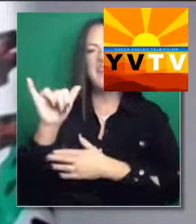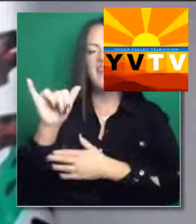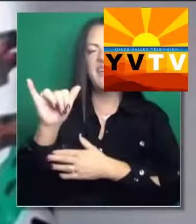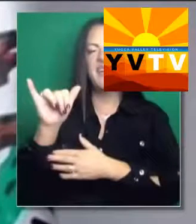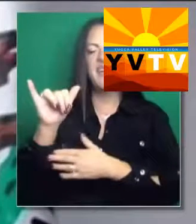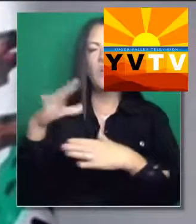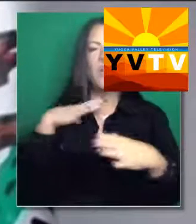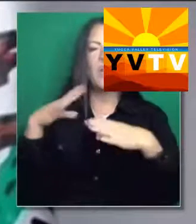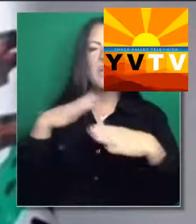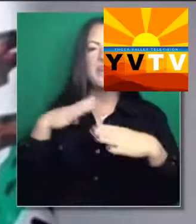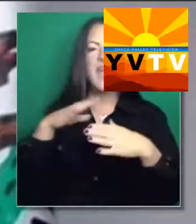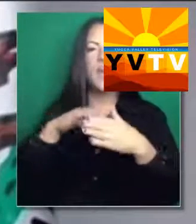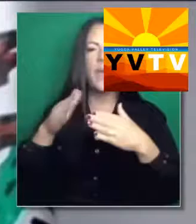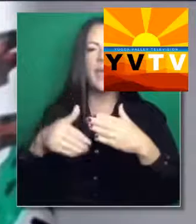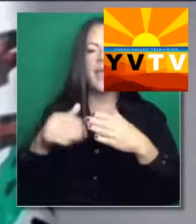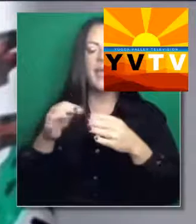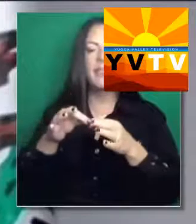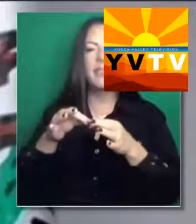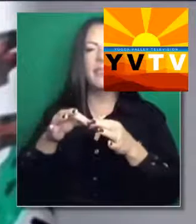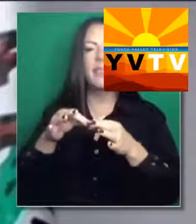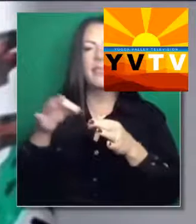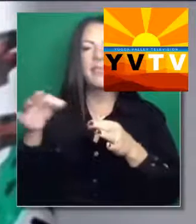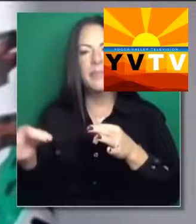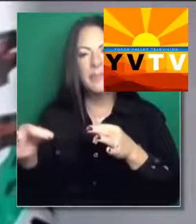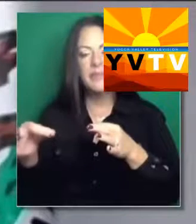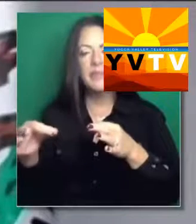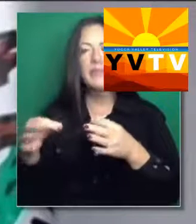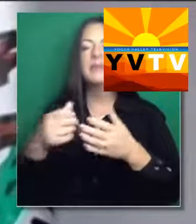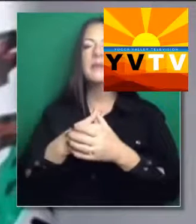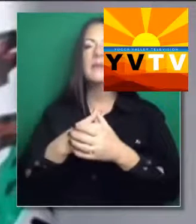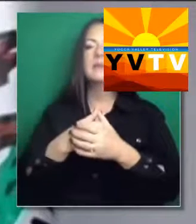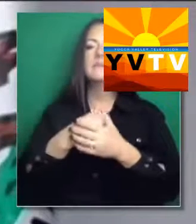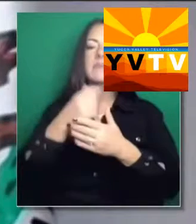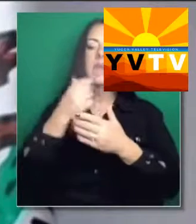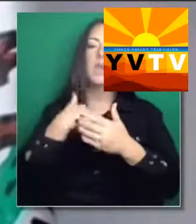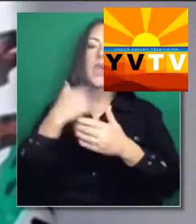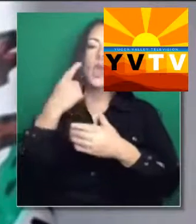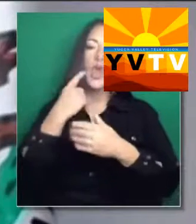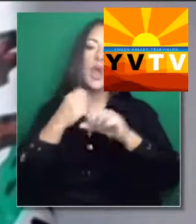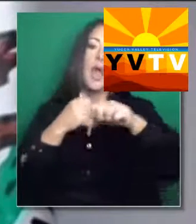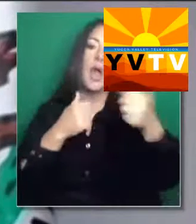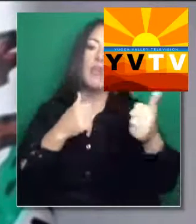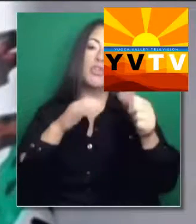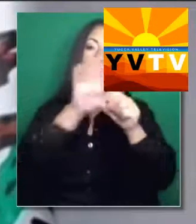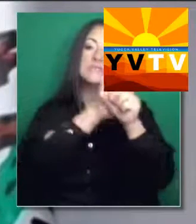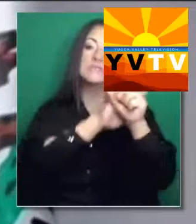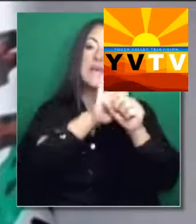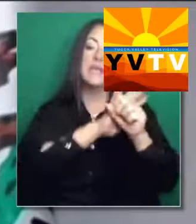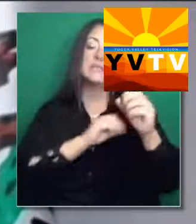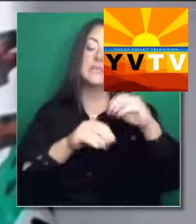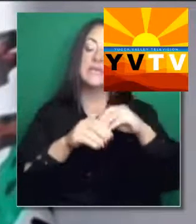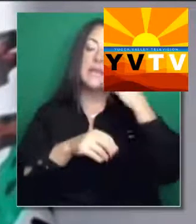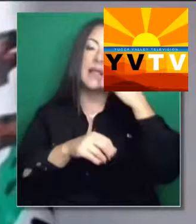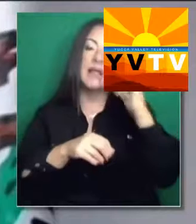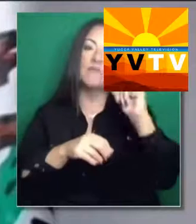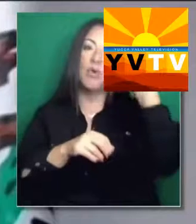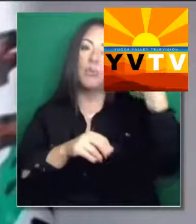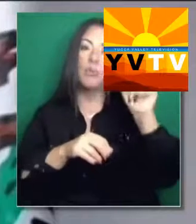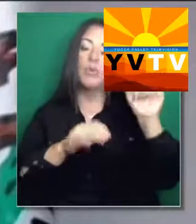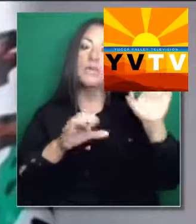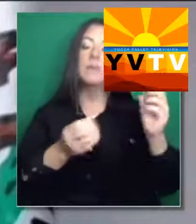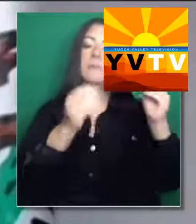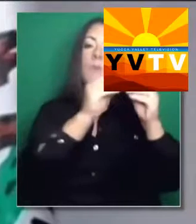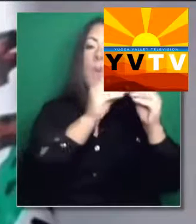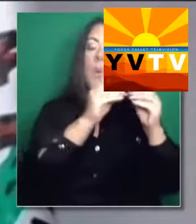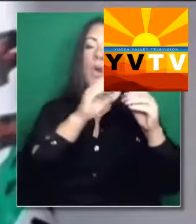course, expect and have been told that a number of sites have done more than it seems that is reported. So stay tuned on that. I think